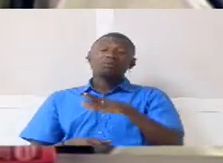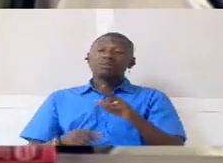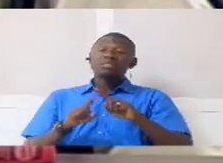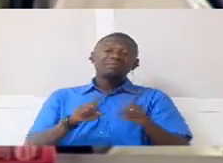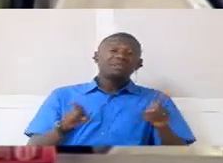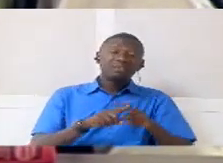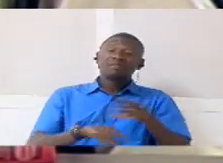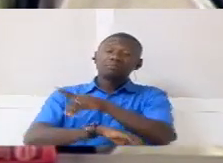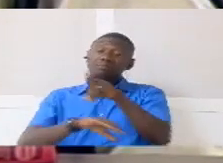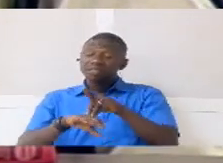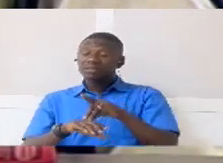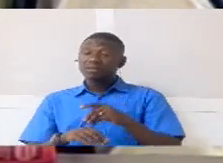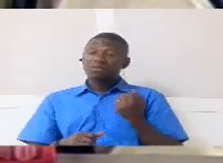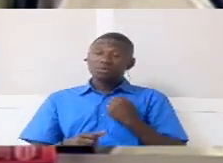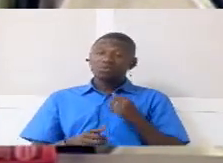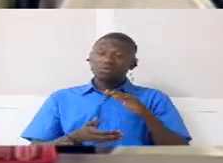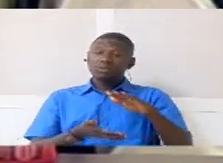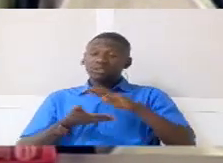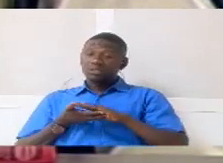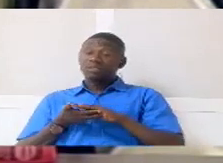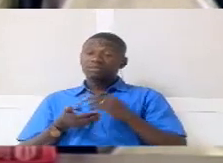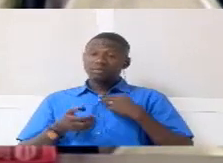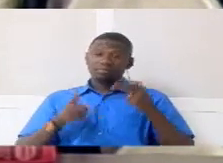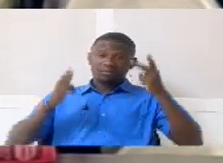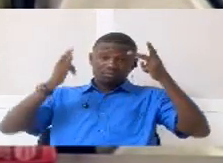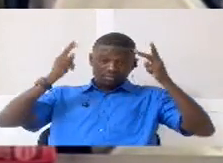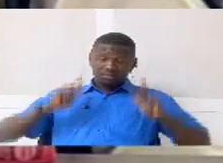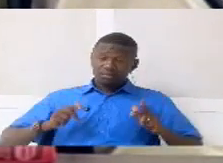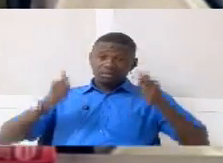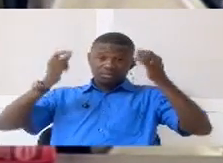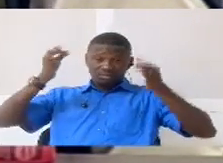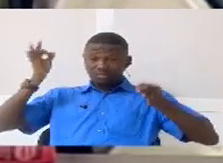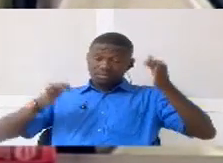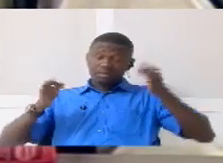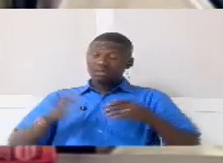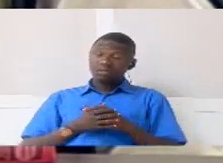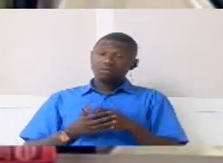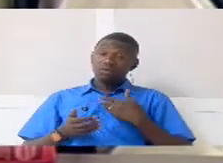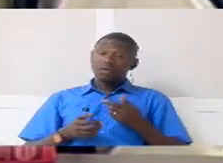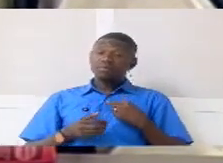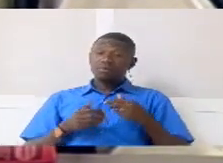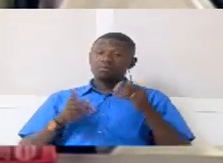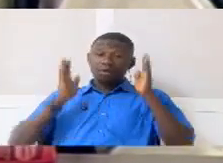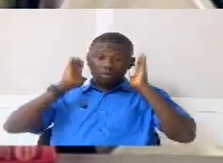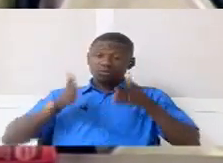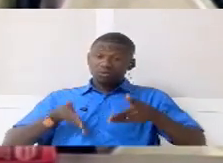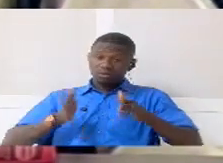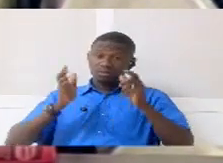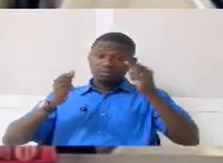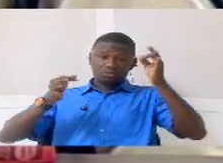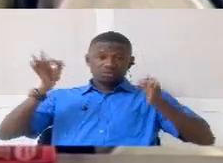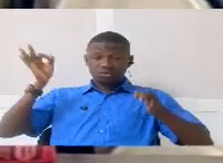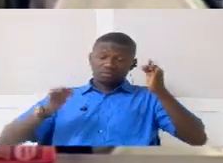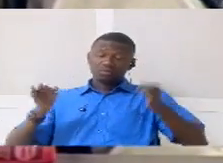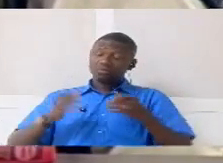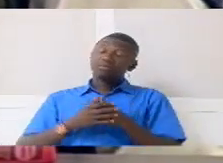court. Because we received prisoners from the magistrate's court. Ka prisoner received from Kadi court. We received prisoners from the Kadi court. Ka